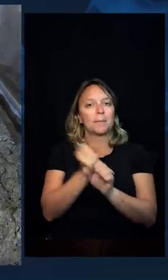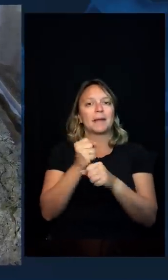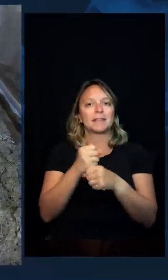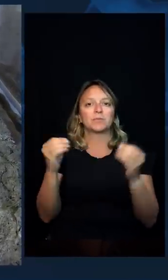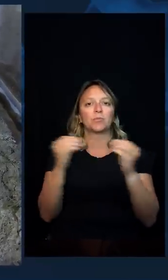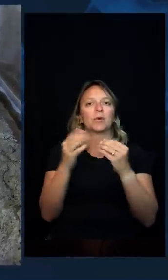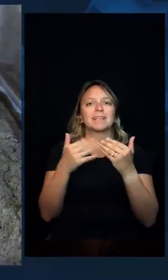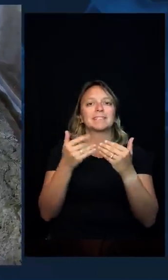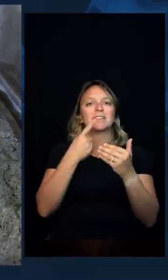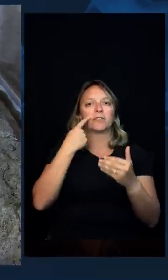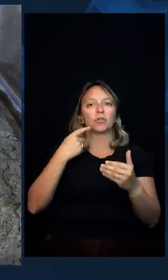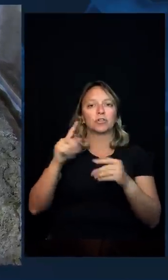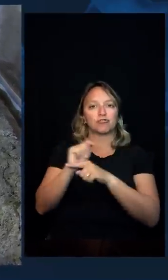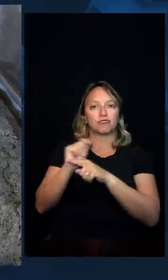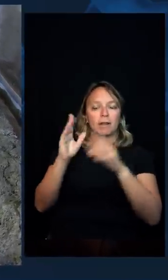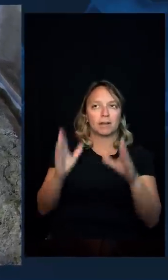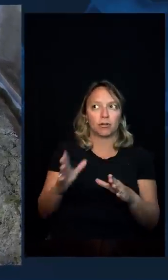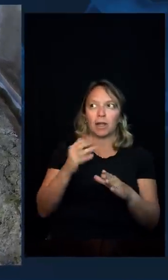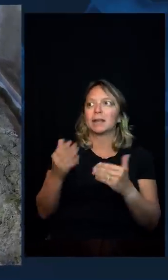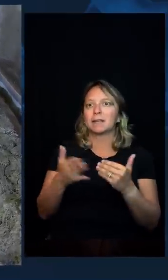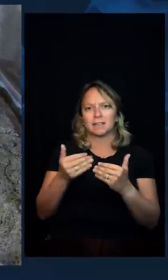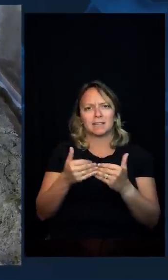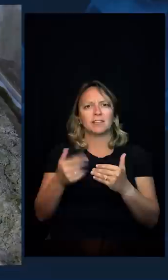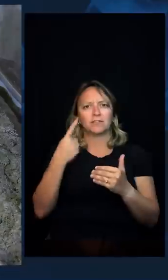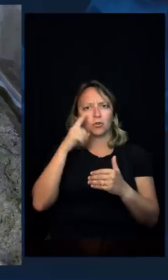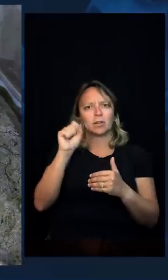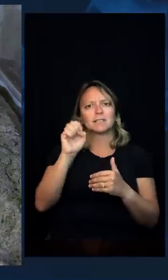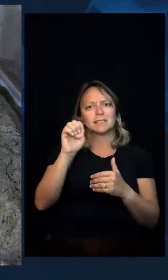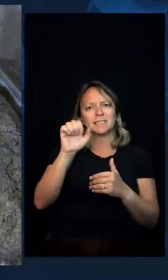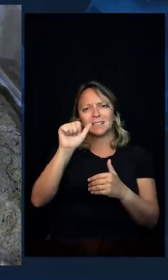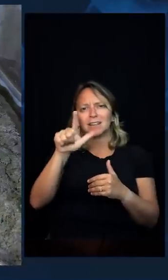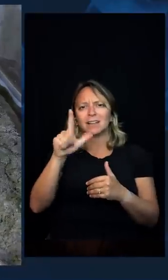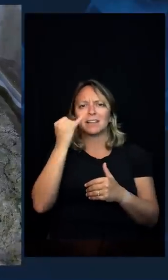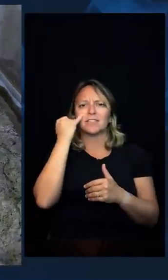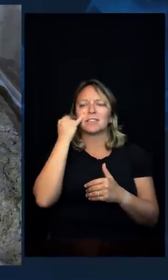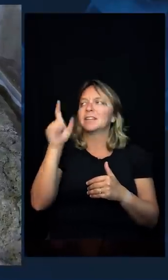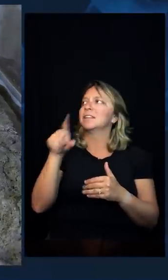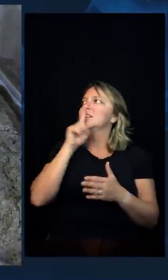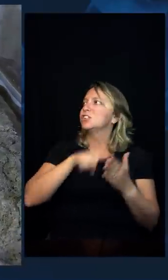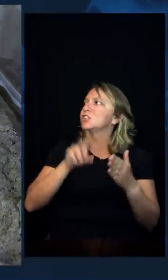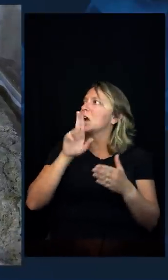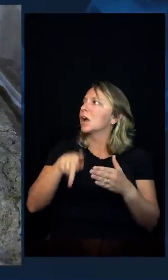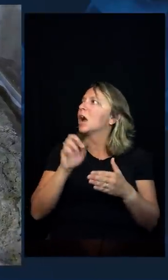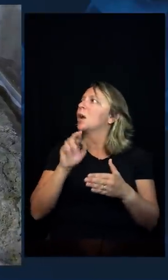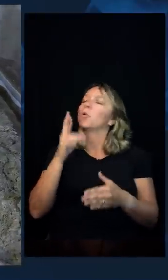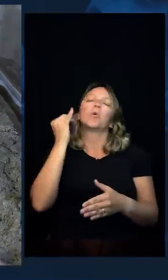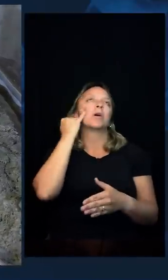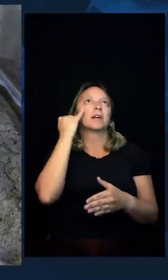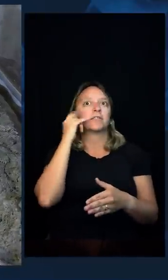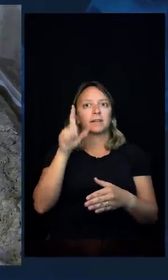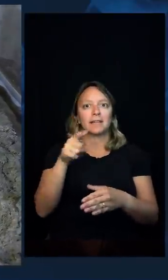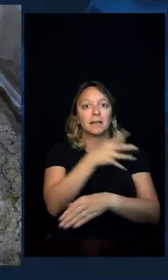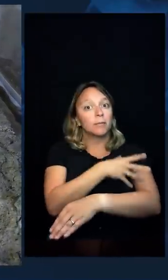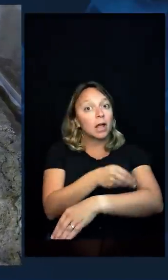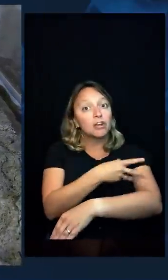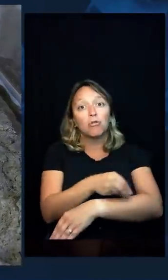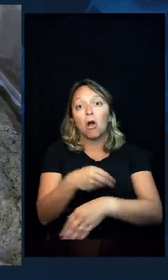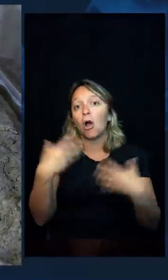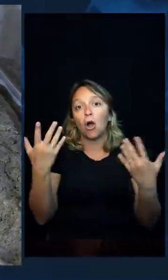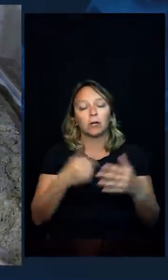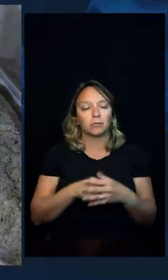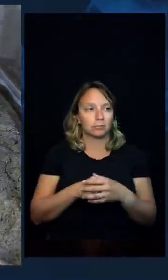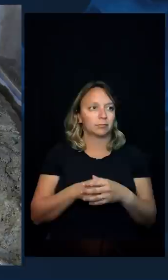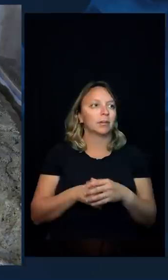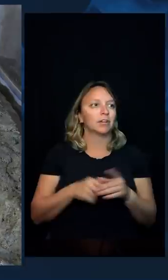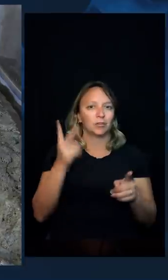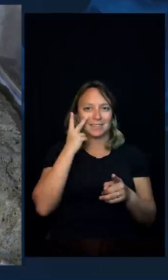for our trainers and easy for the harbor seal just in case he needs to have a checkup, or in this case, if he were to get a blood draw. You can see